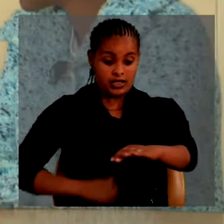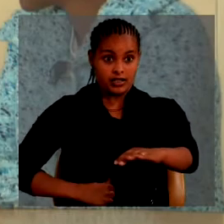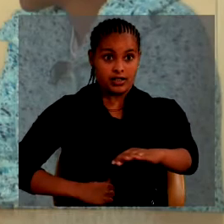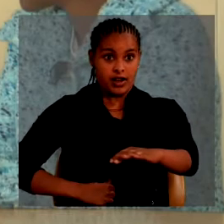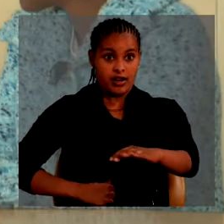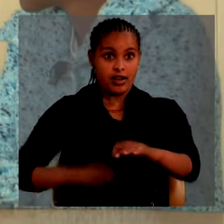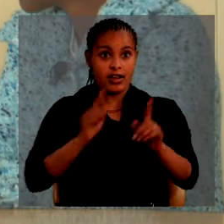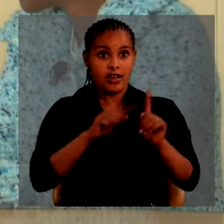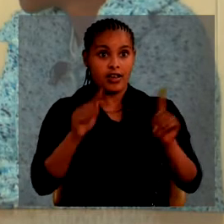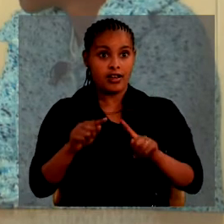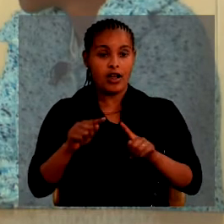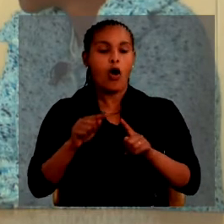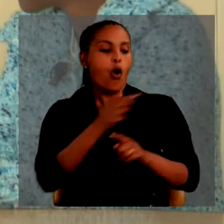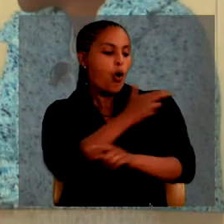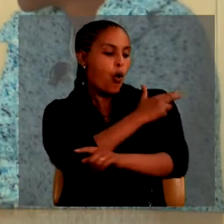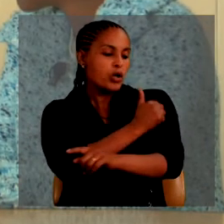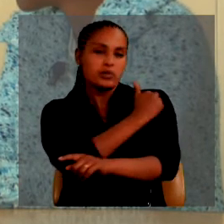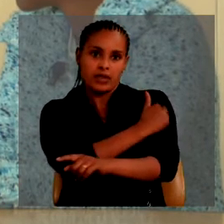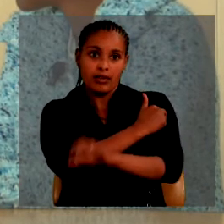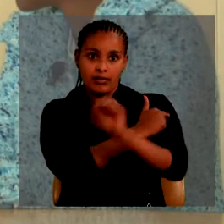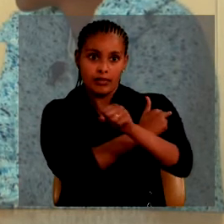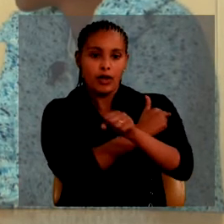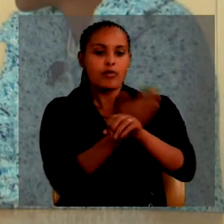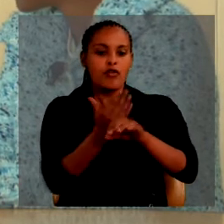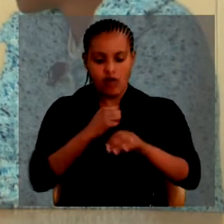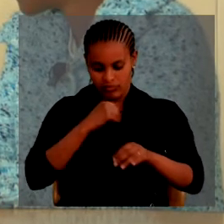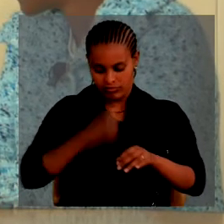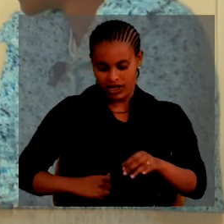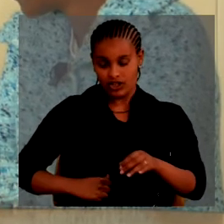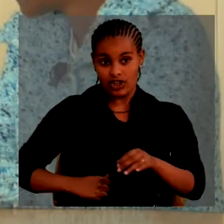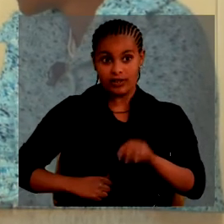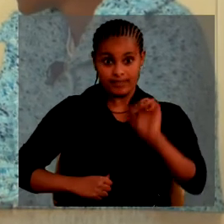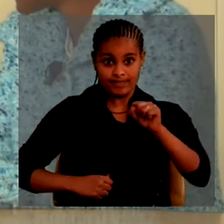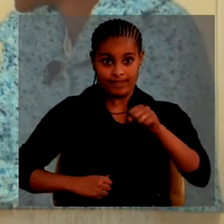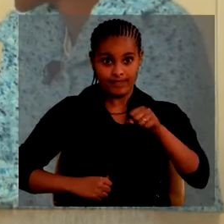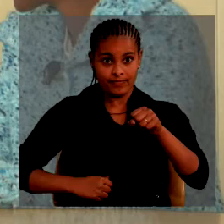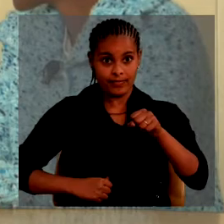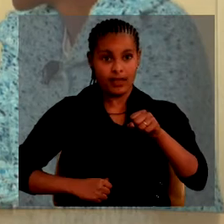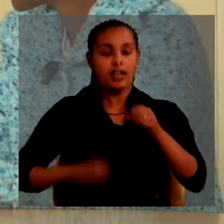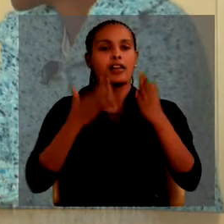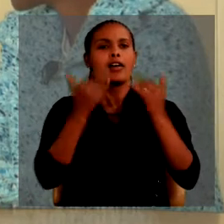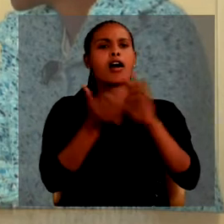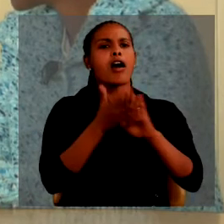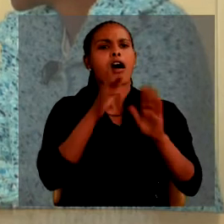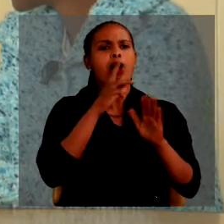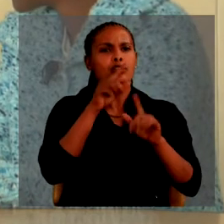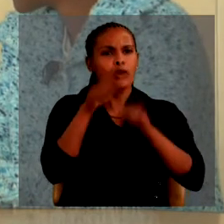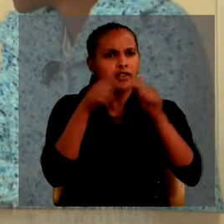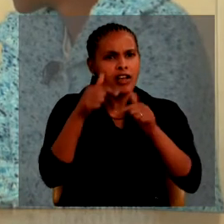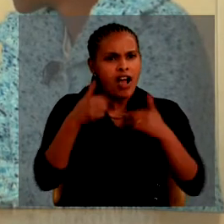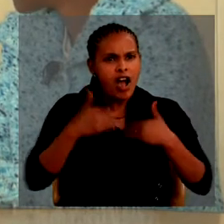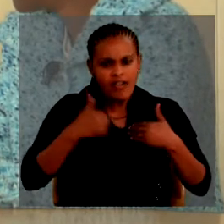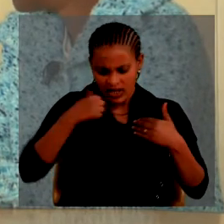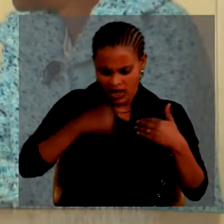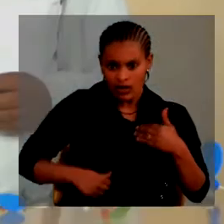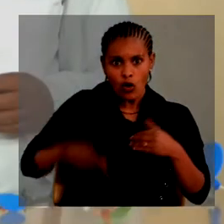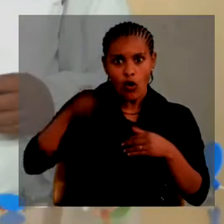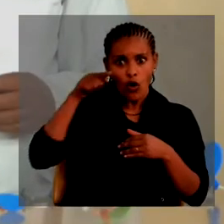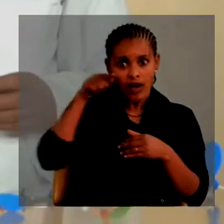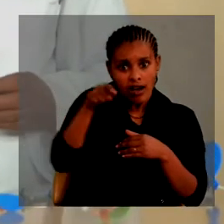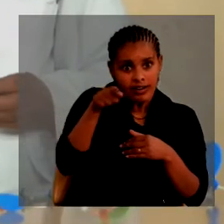in hospitals before surgery. Now, are you going to have surgery on